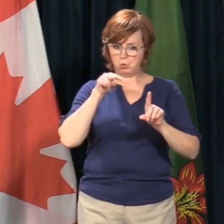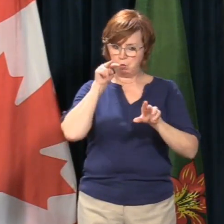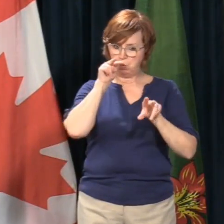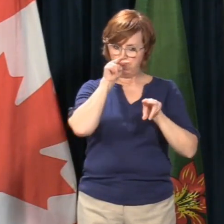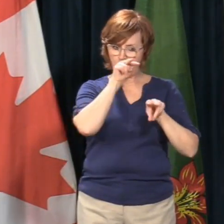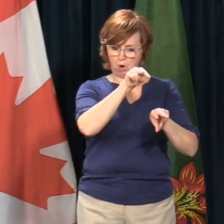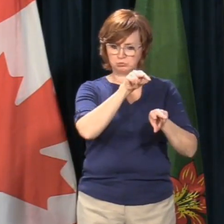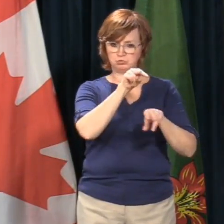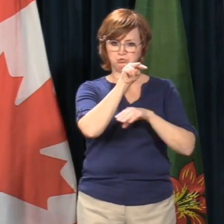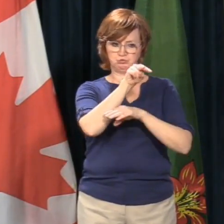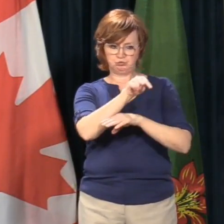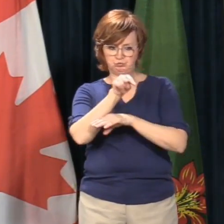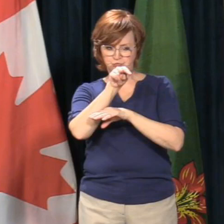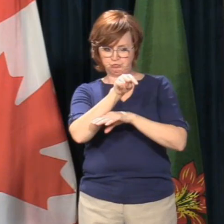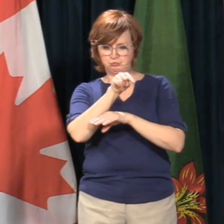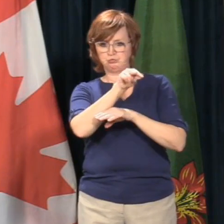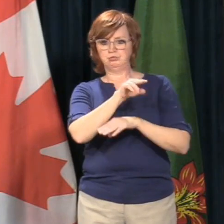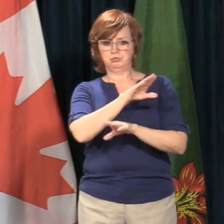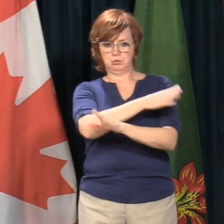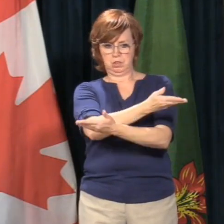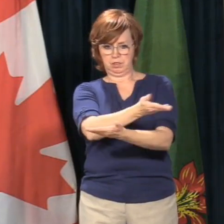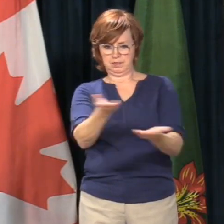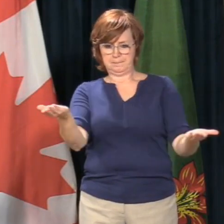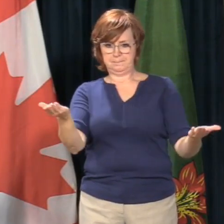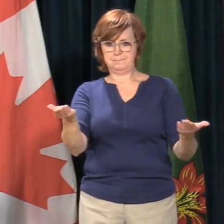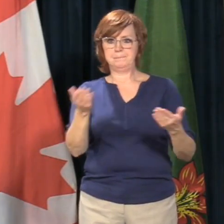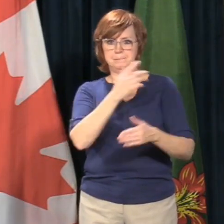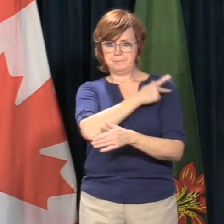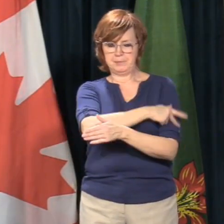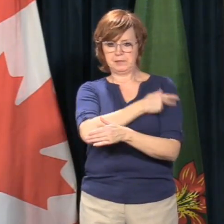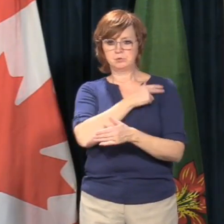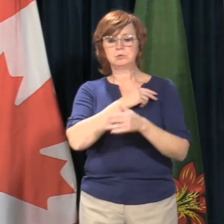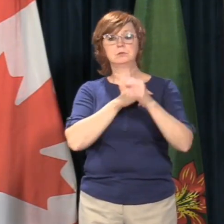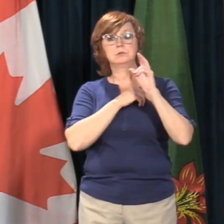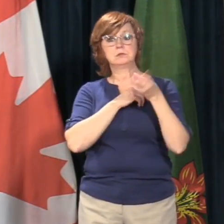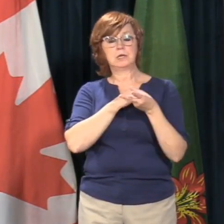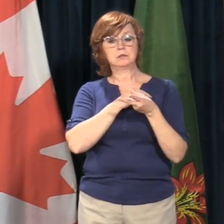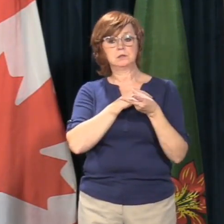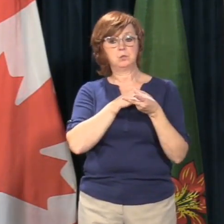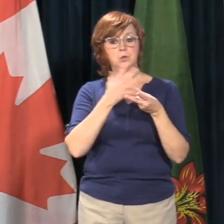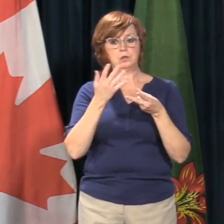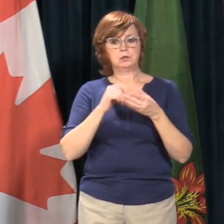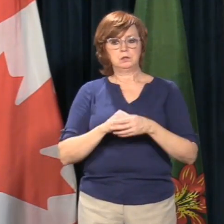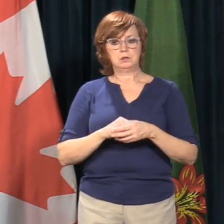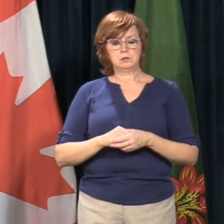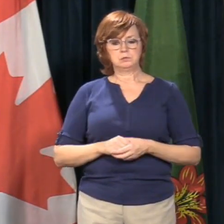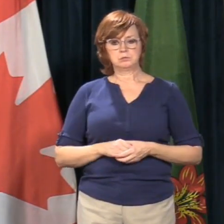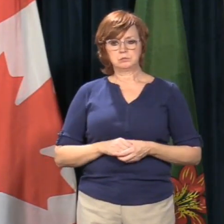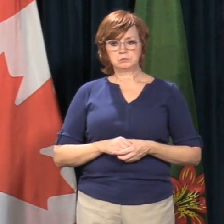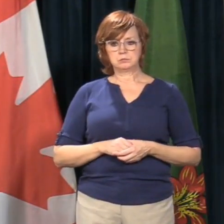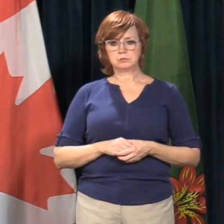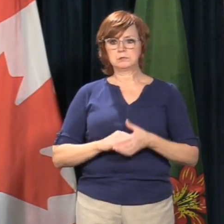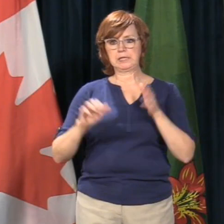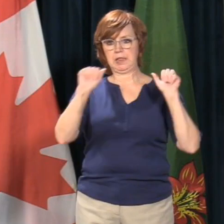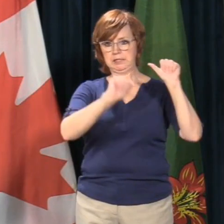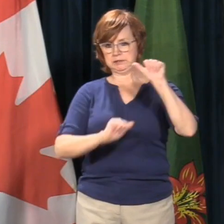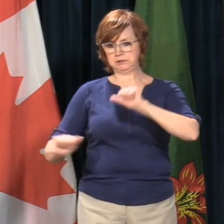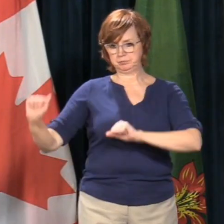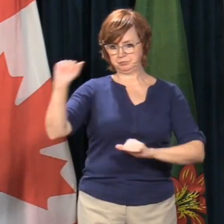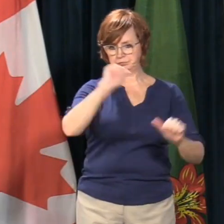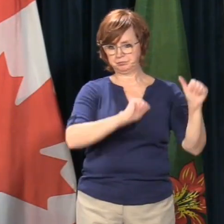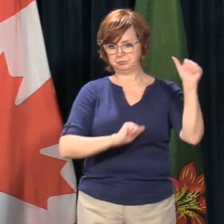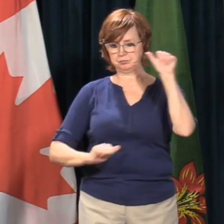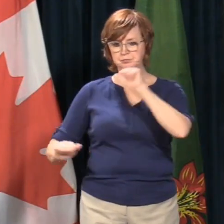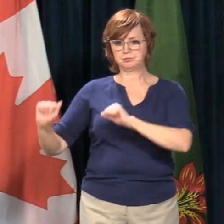their change of the status, and also for the environmental cleaning or